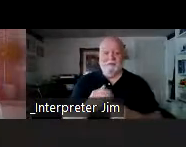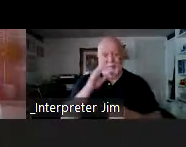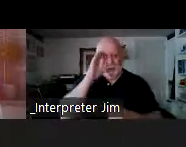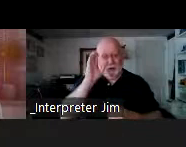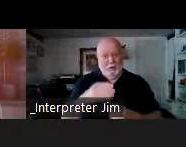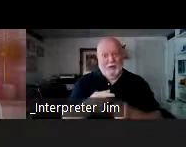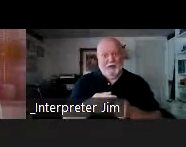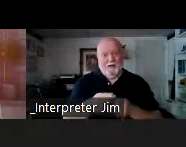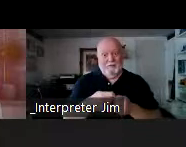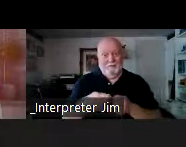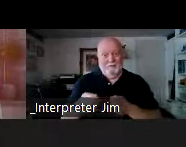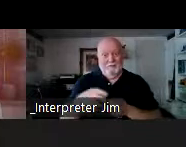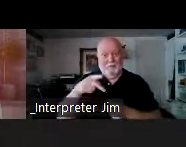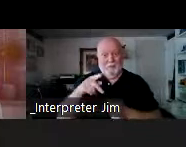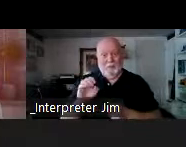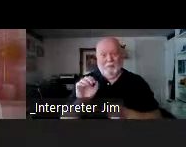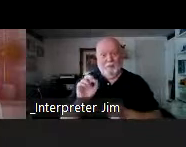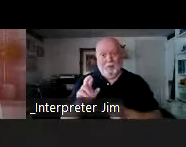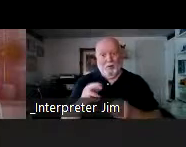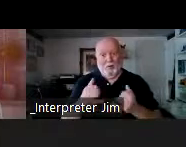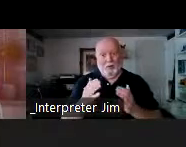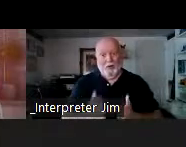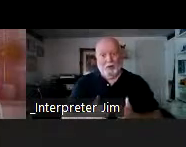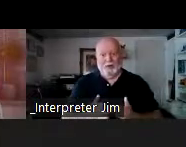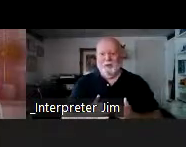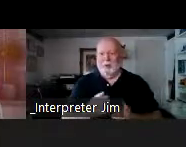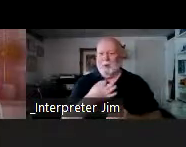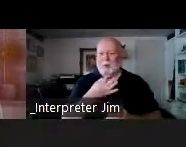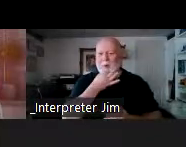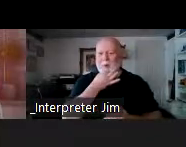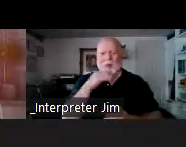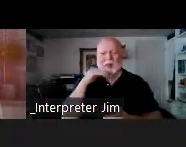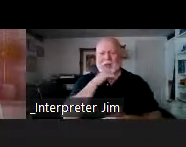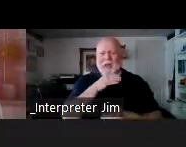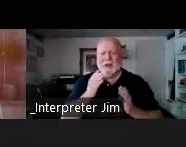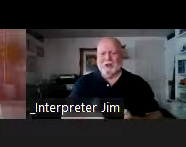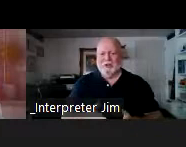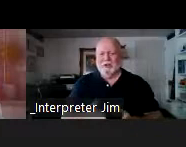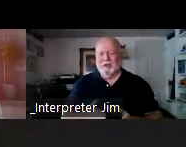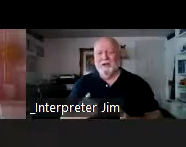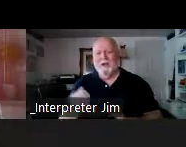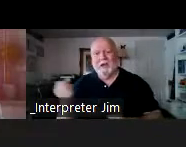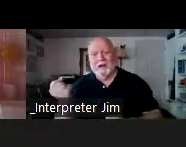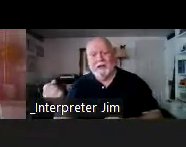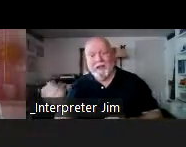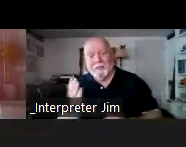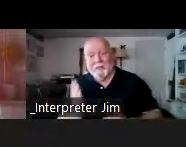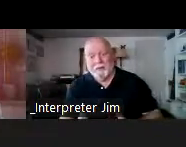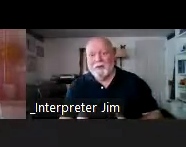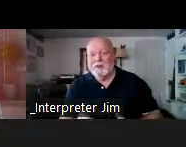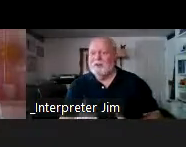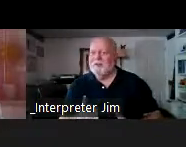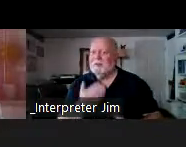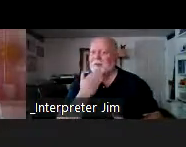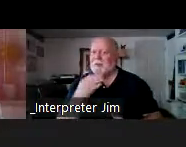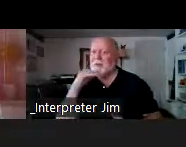And lying is one of the criteria for gambling disorder. And obviously it's necessary when resources were scarce. It's